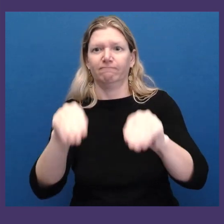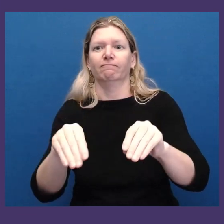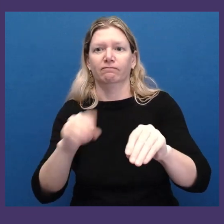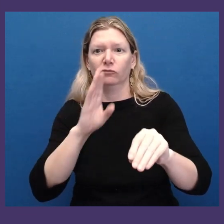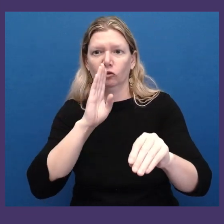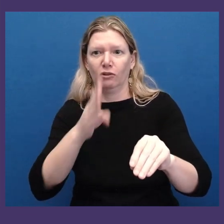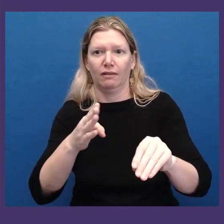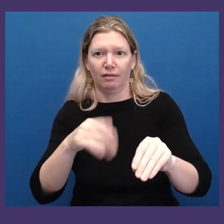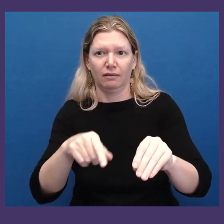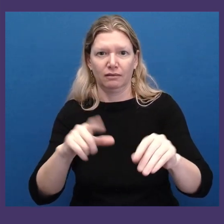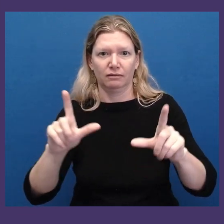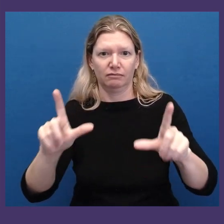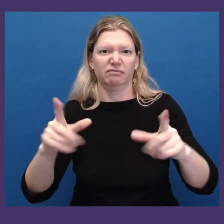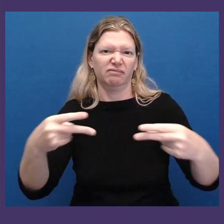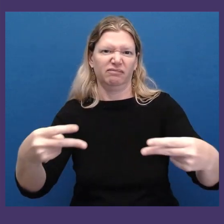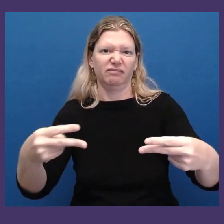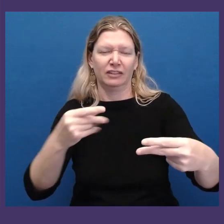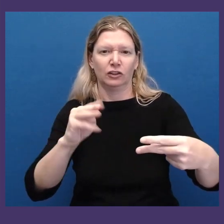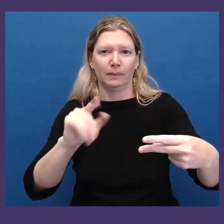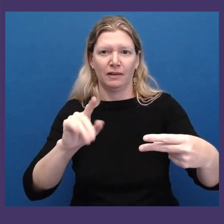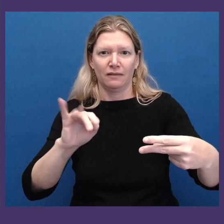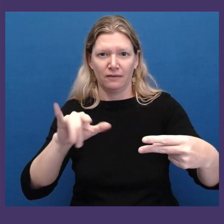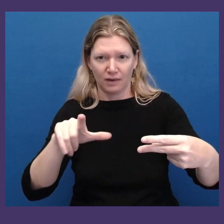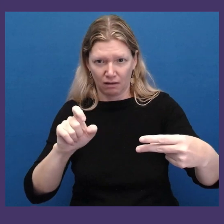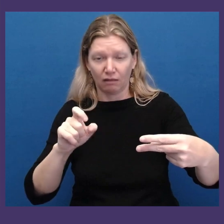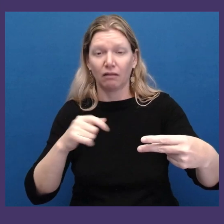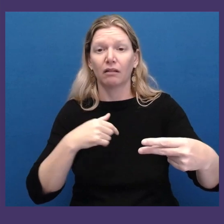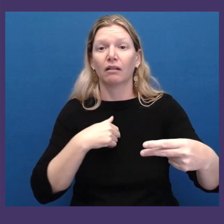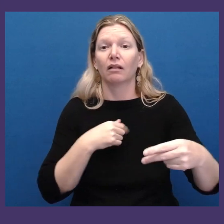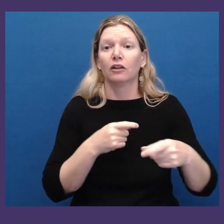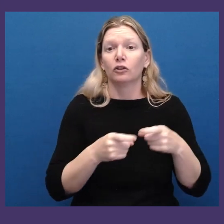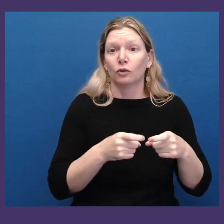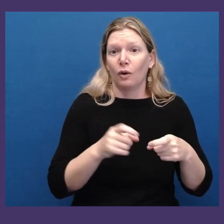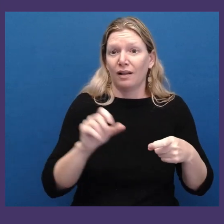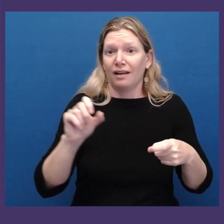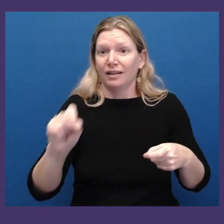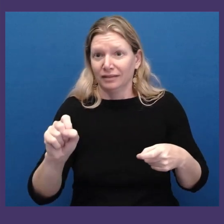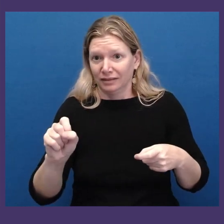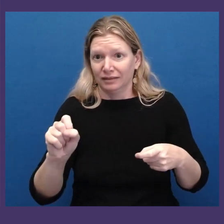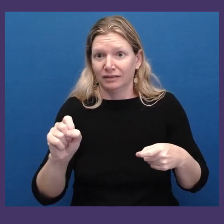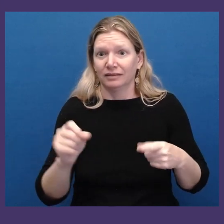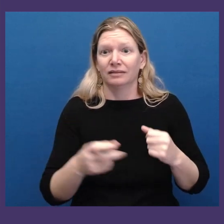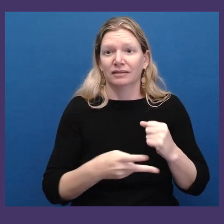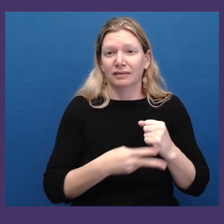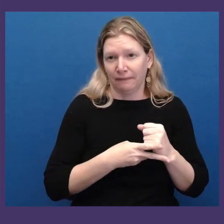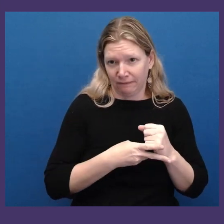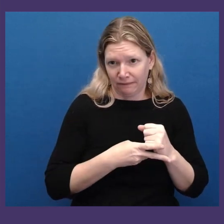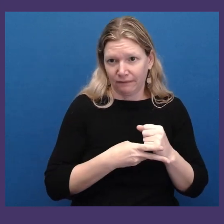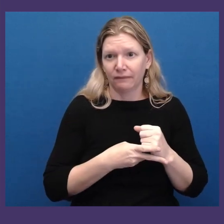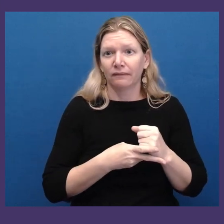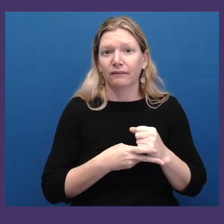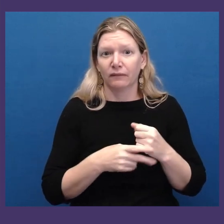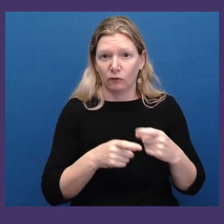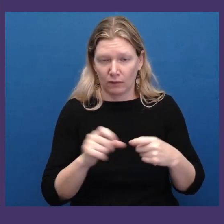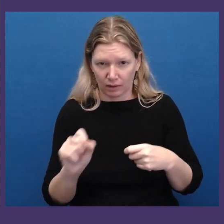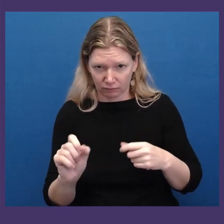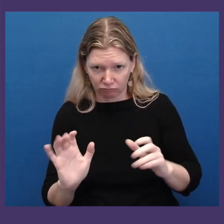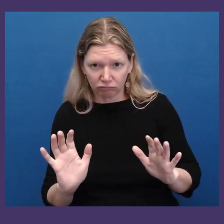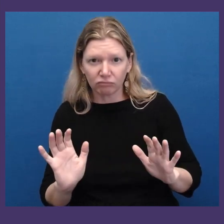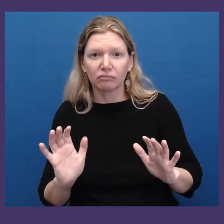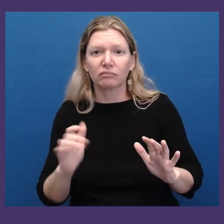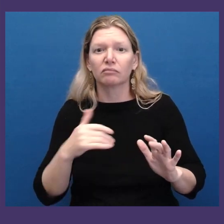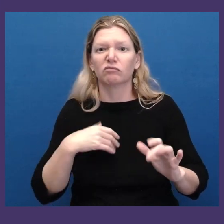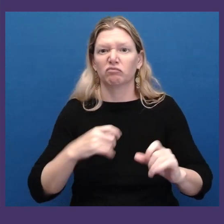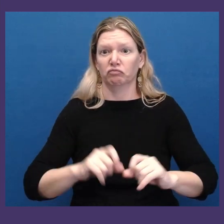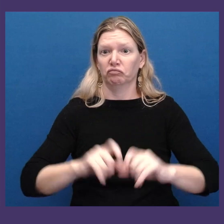going to press Ctrl S to save. Control S. And let me open this file and see what it looks like.